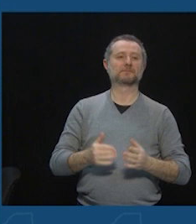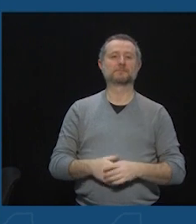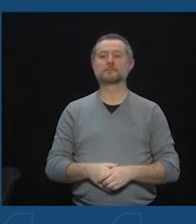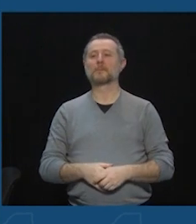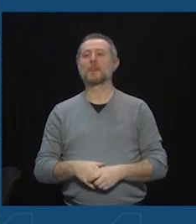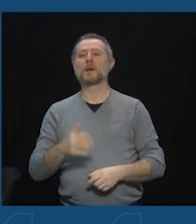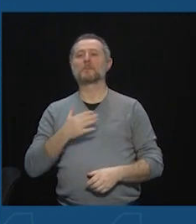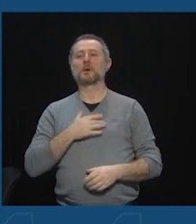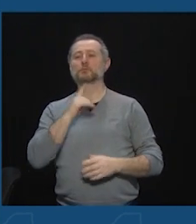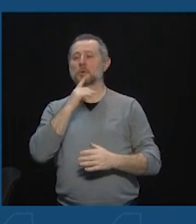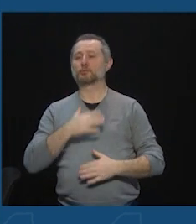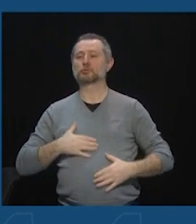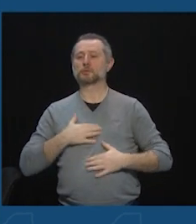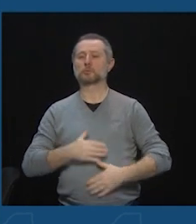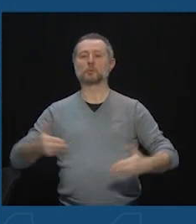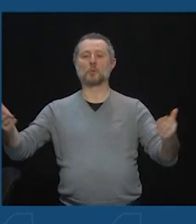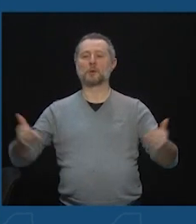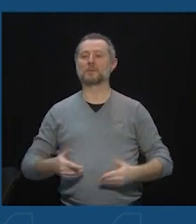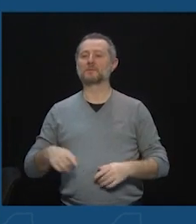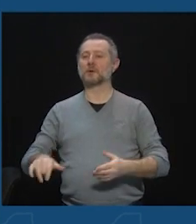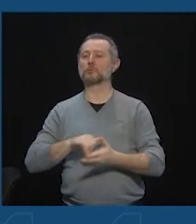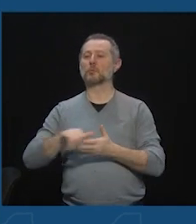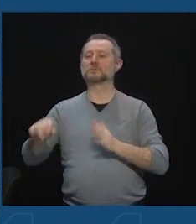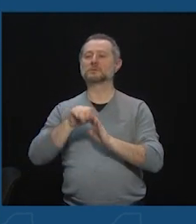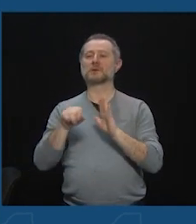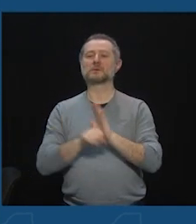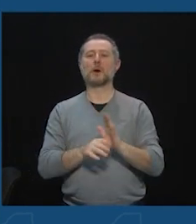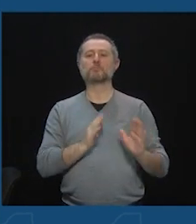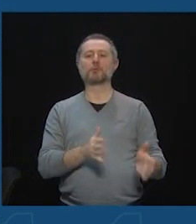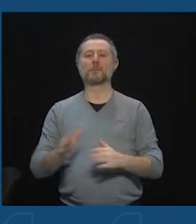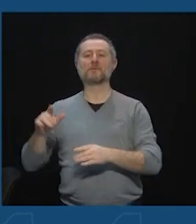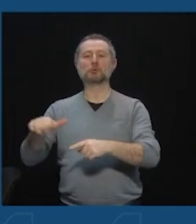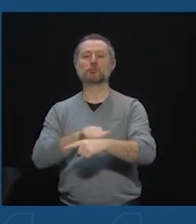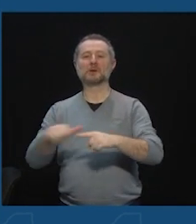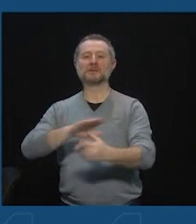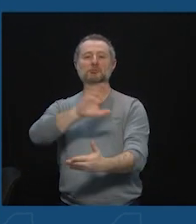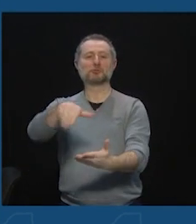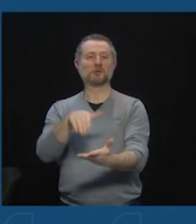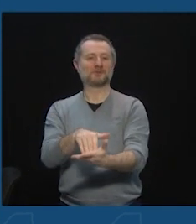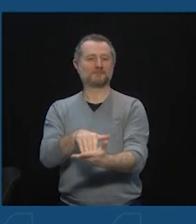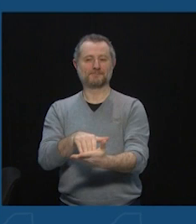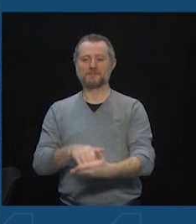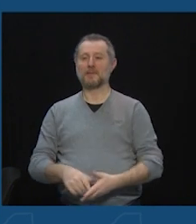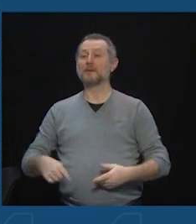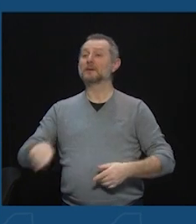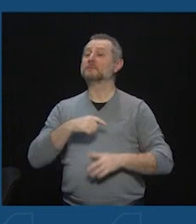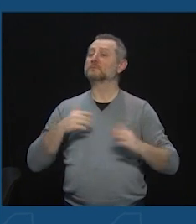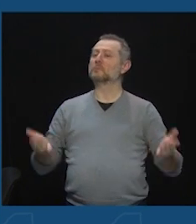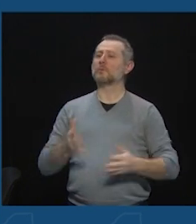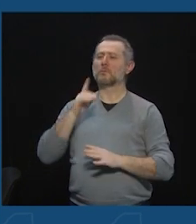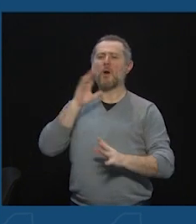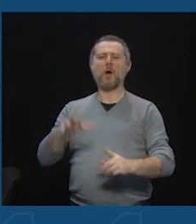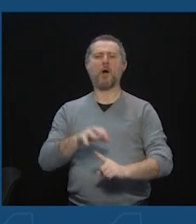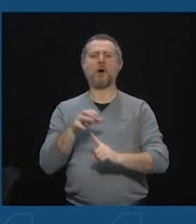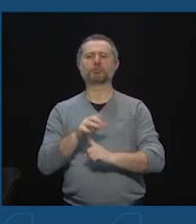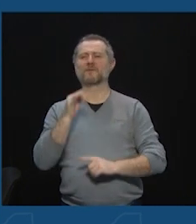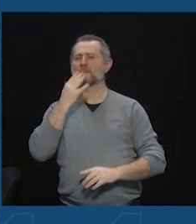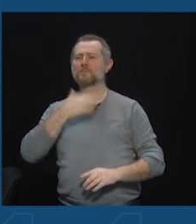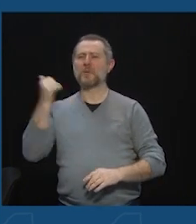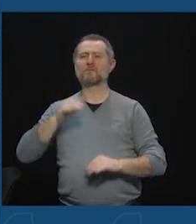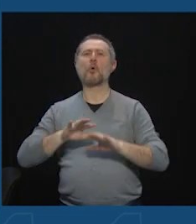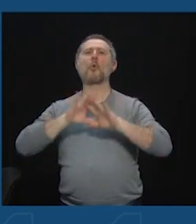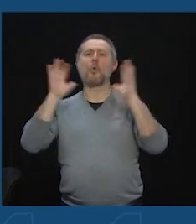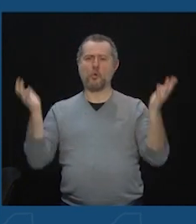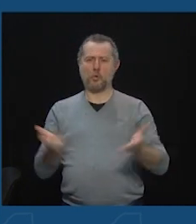here to New York State's Preparedness Training Center. You are in a world-class venue offering state, local, and